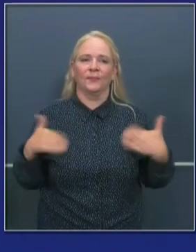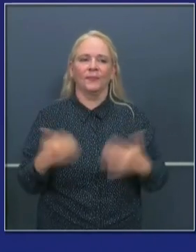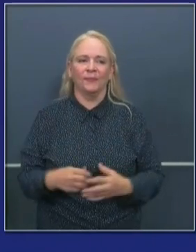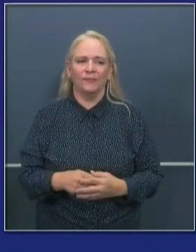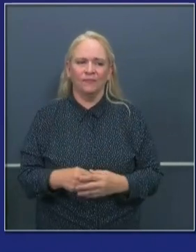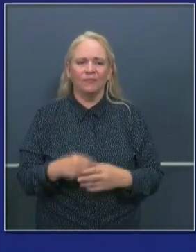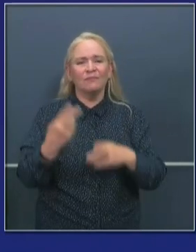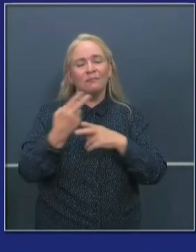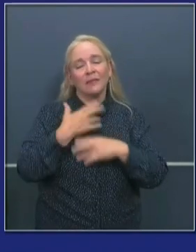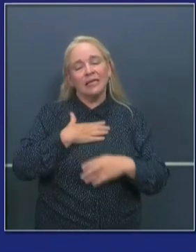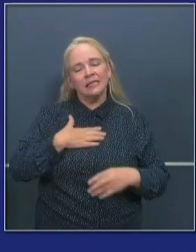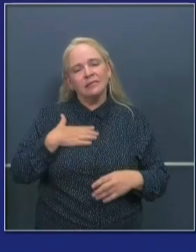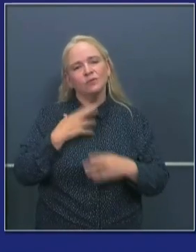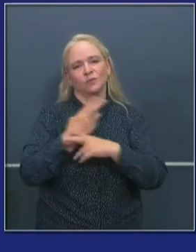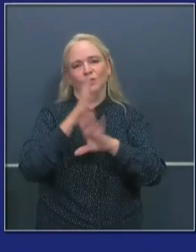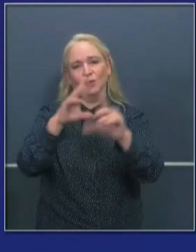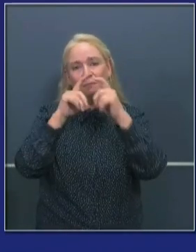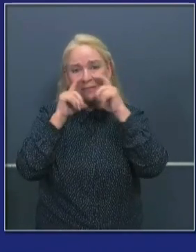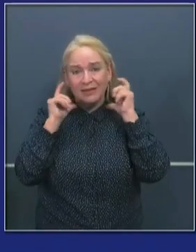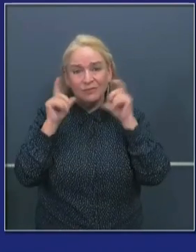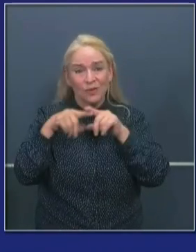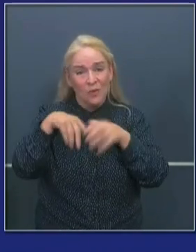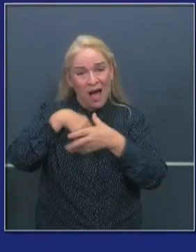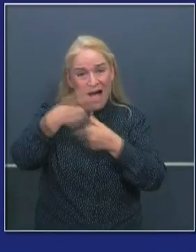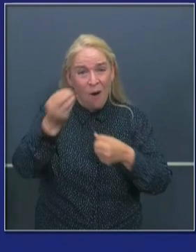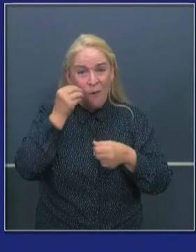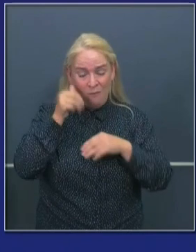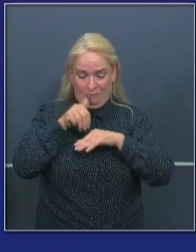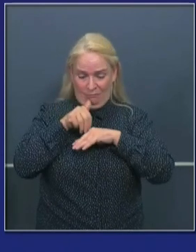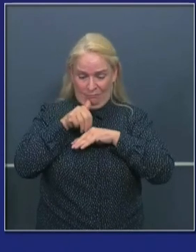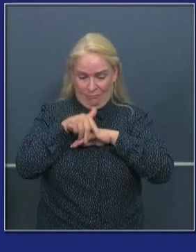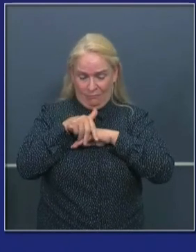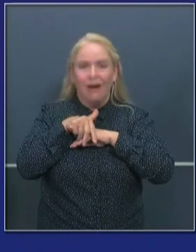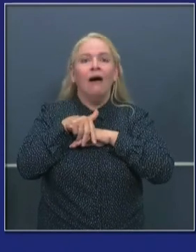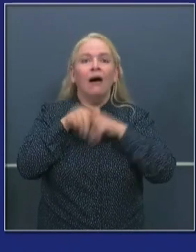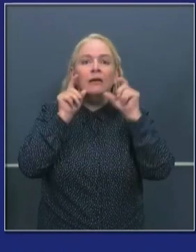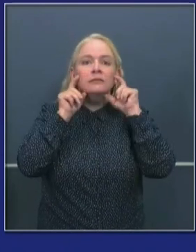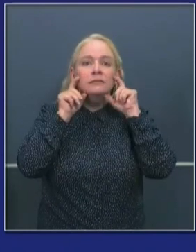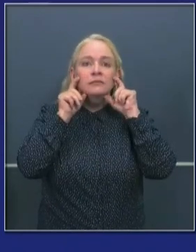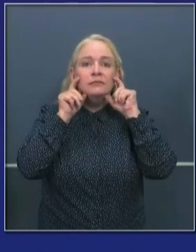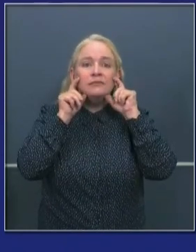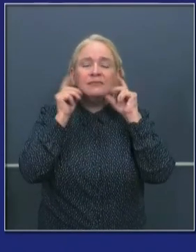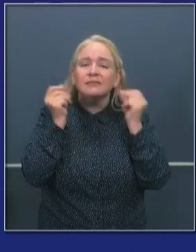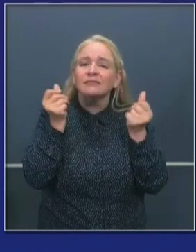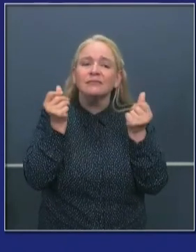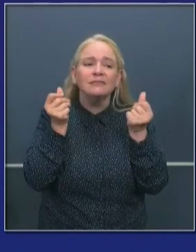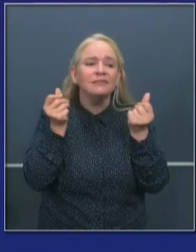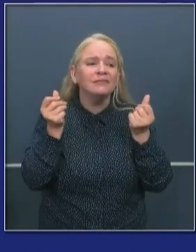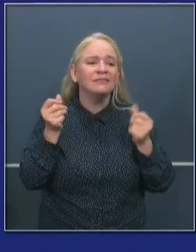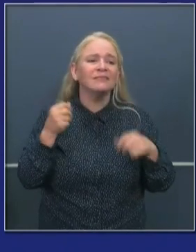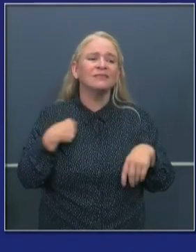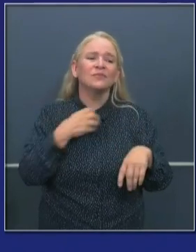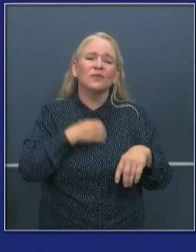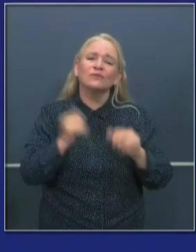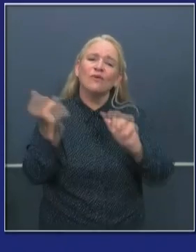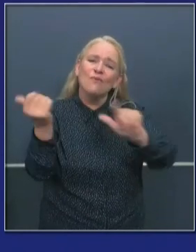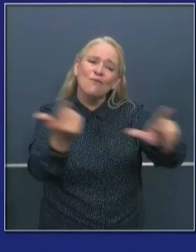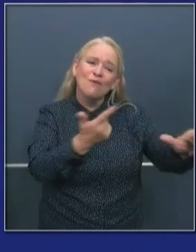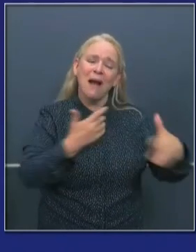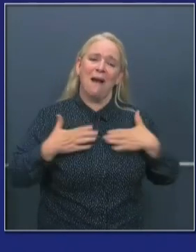a face covering when you're out of your home, you're out and about in the community. So again, wishing all of you a